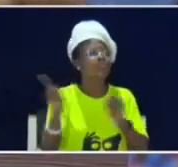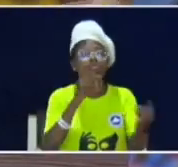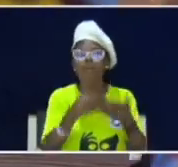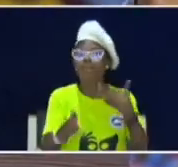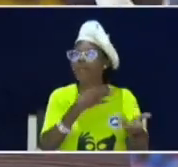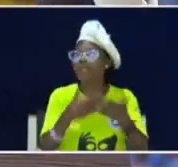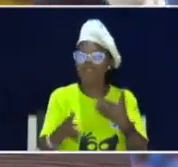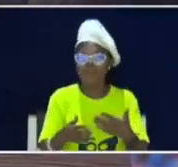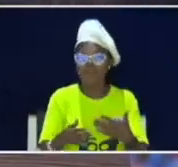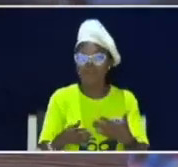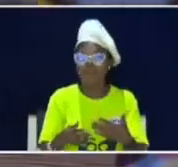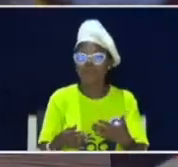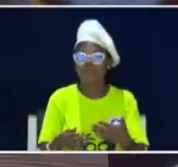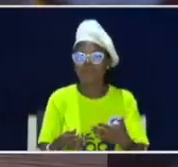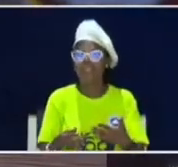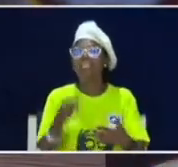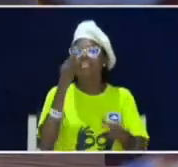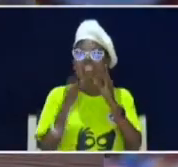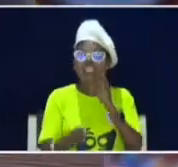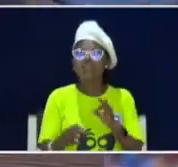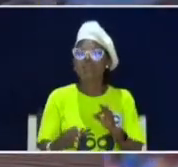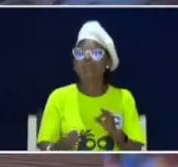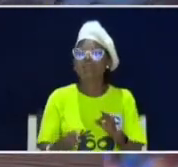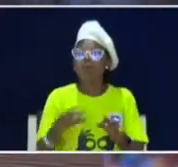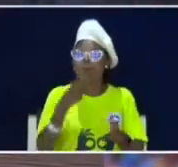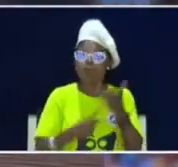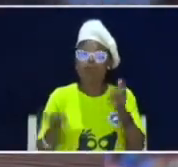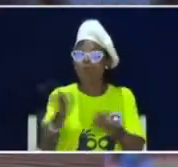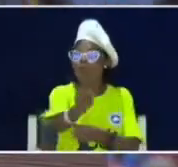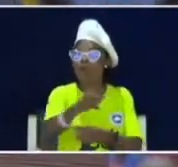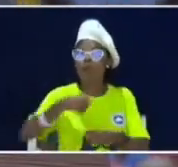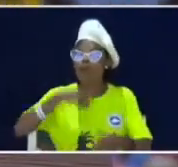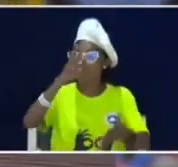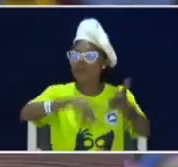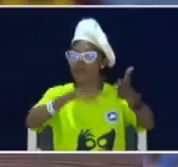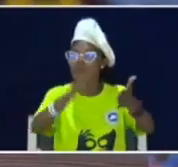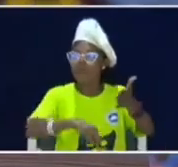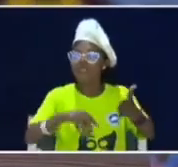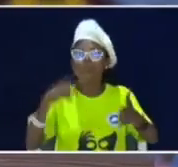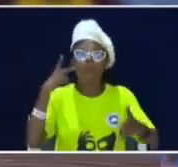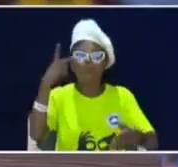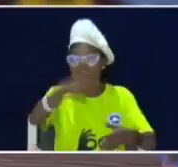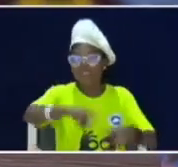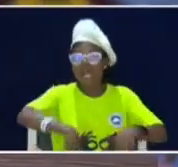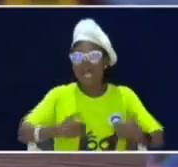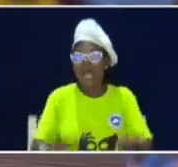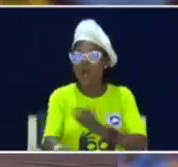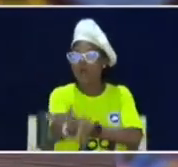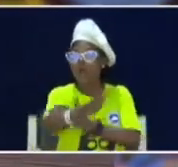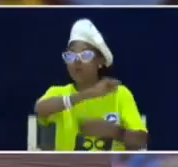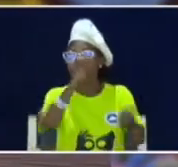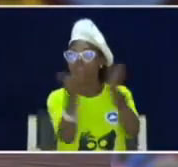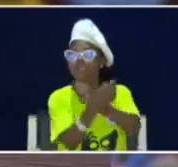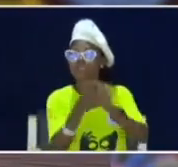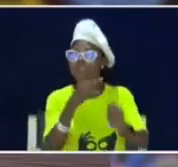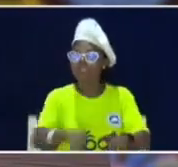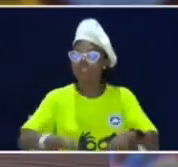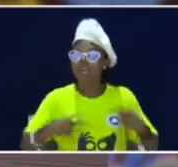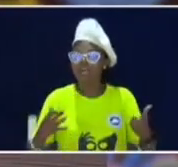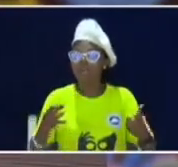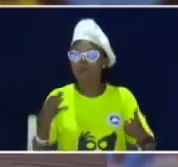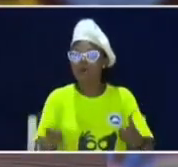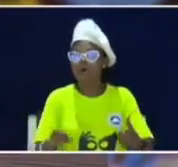picked Mephibosheth from Lodibah and make him to begin to sit with kings and with people that